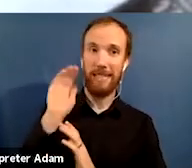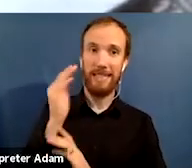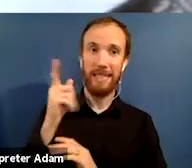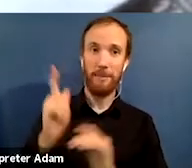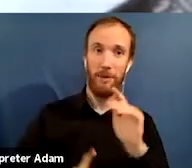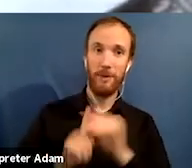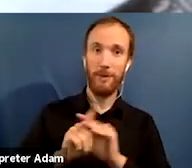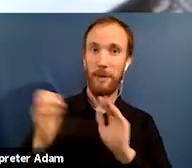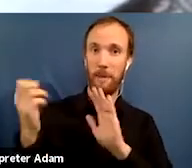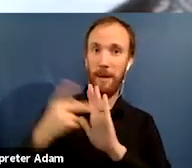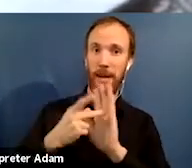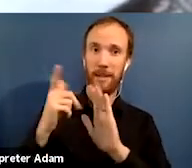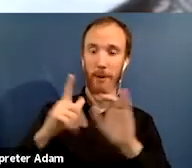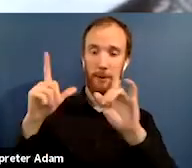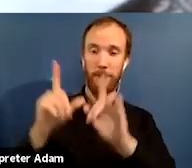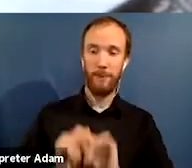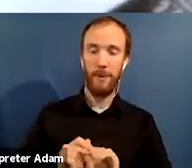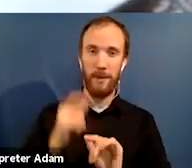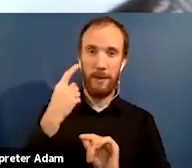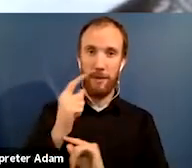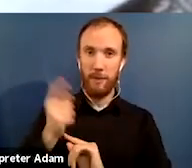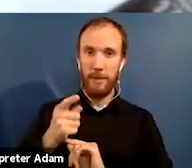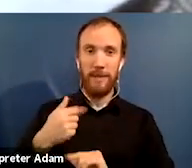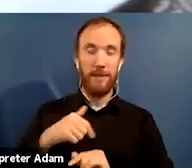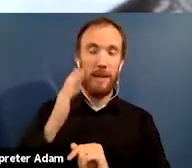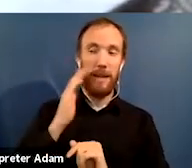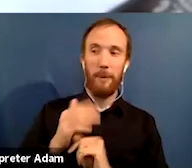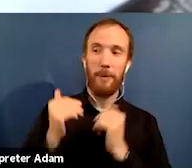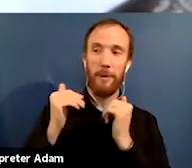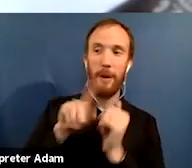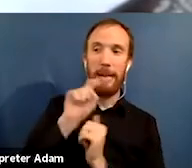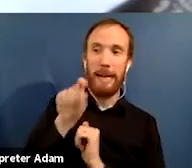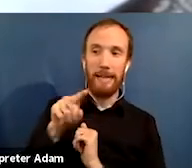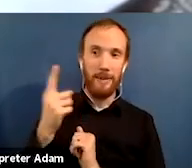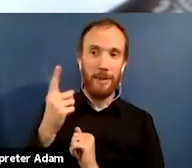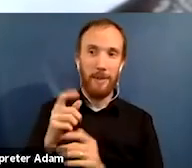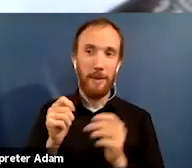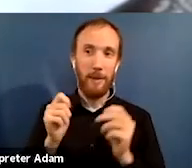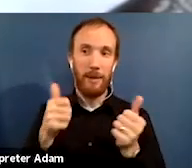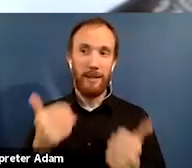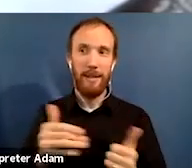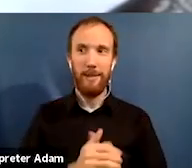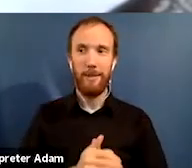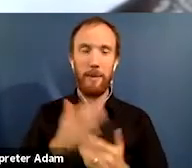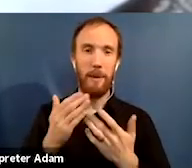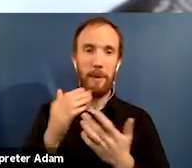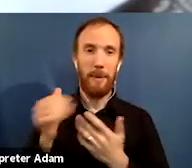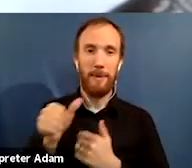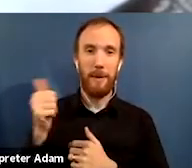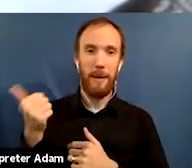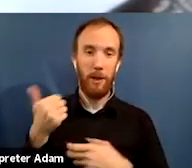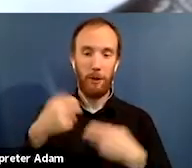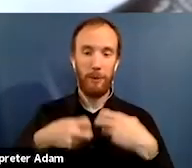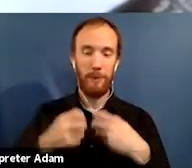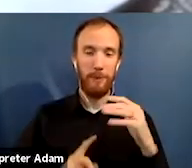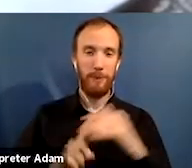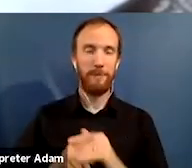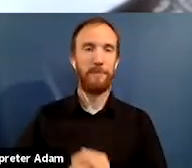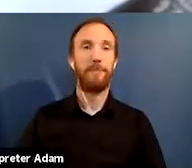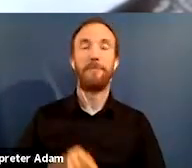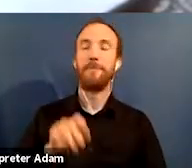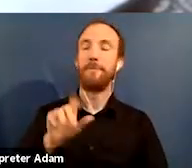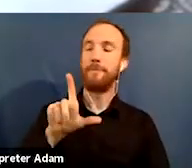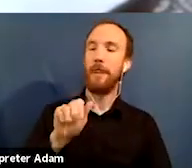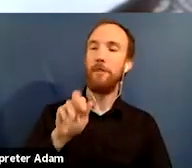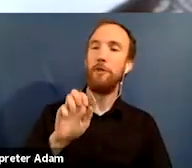You dropped off for a second. So I'll get to you quickly here just in case we have any more issues. So Lauren, I have a